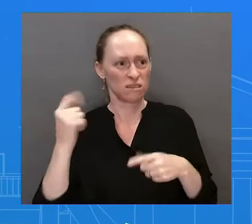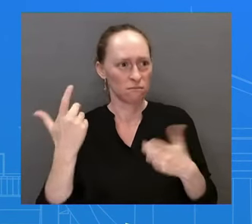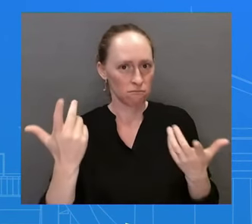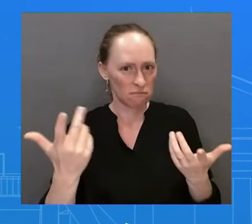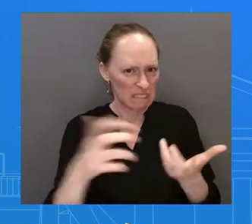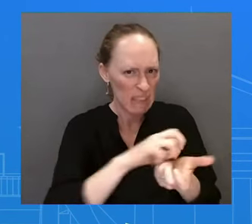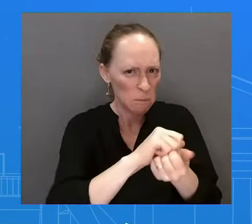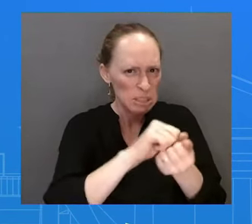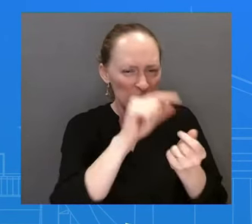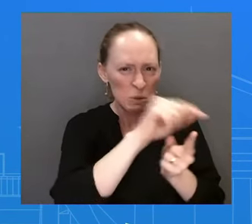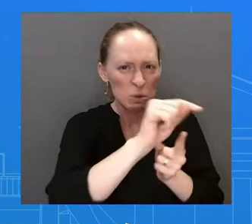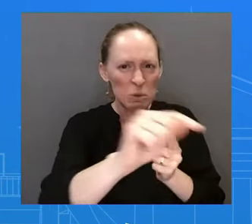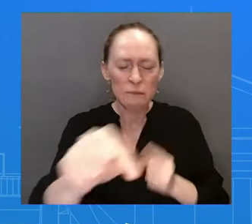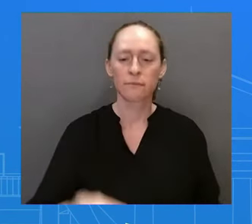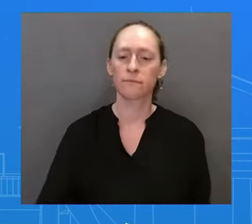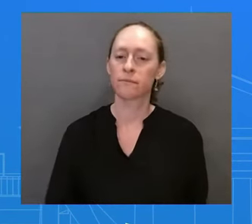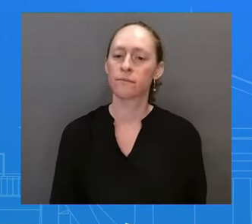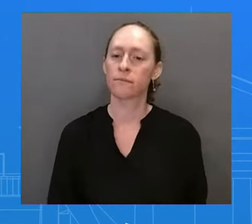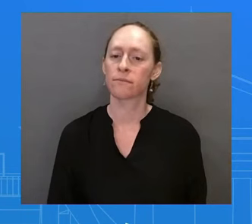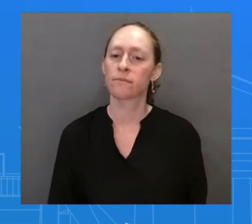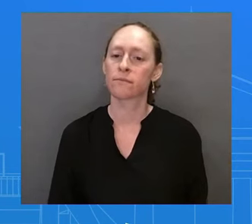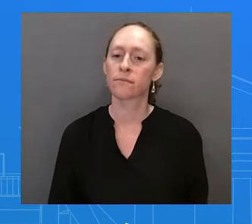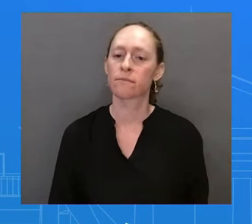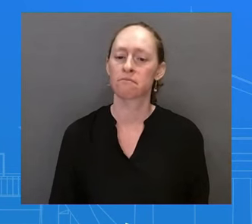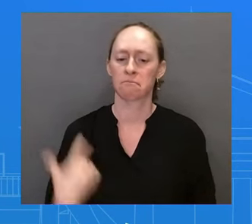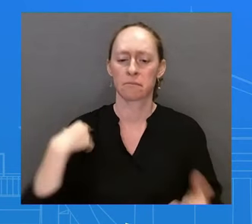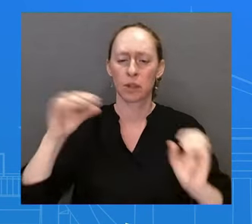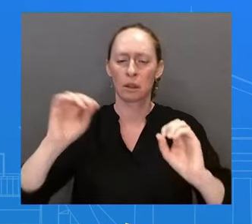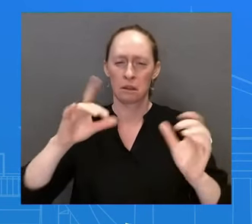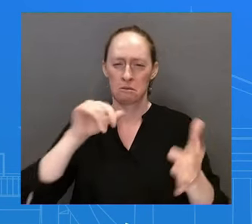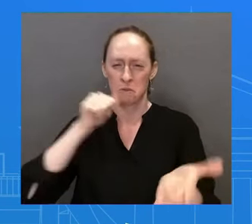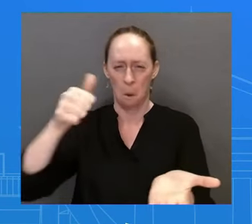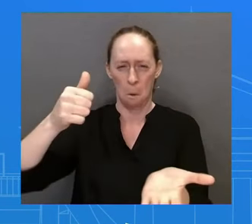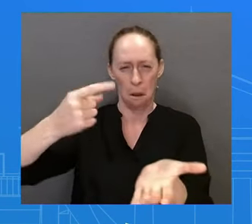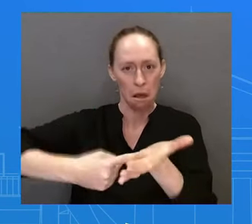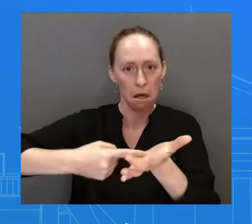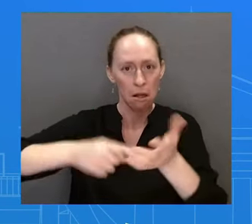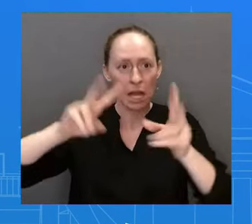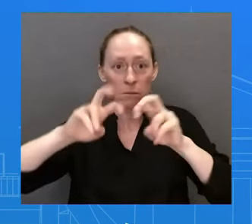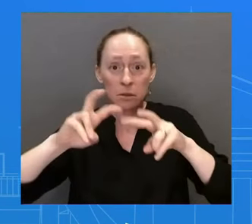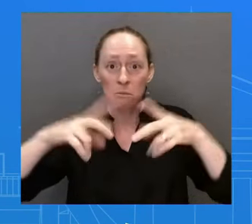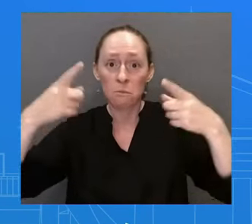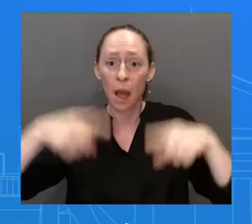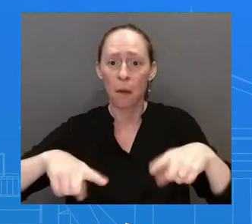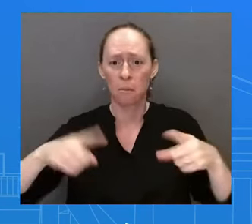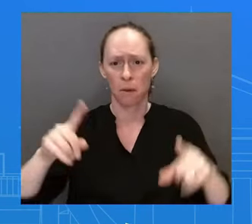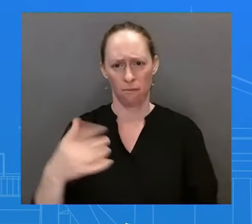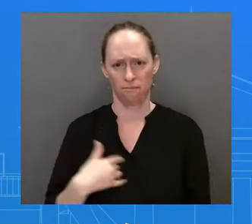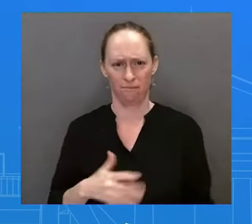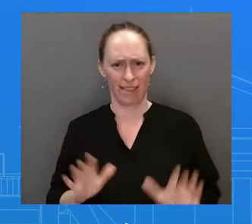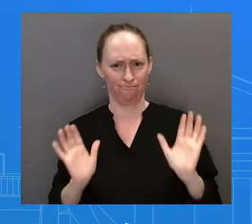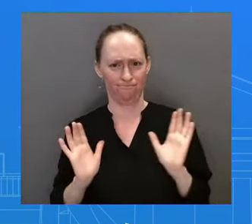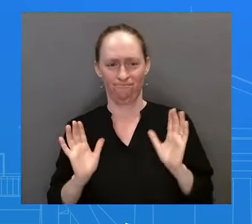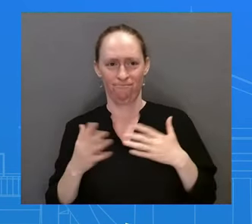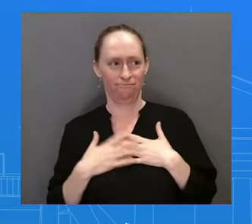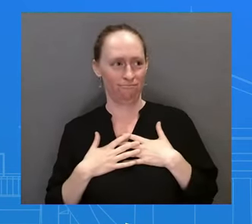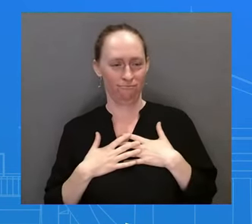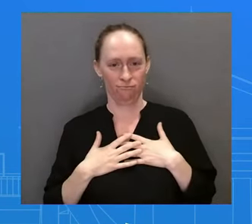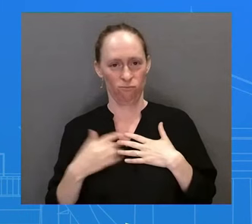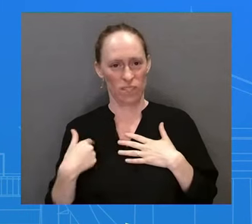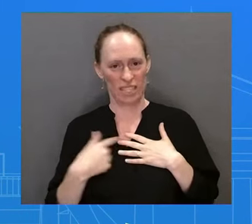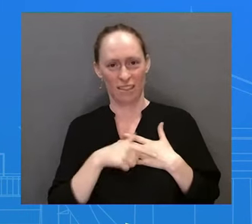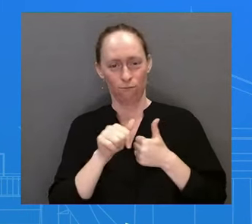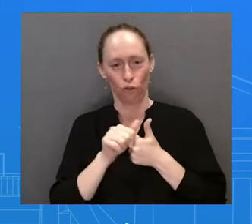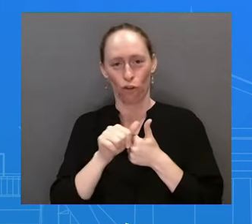stay true to that. Look, offensive operations combat is happening. There's no question about